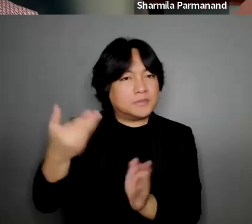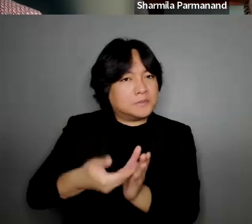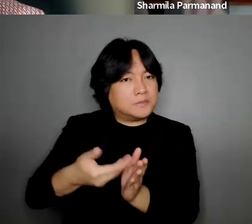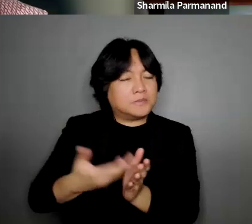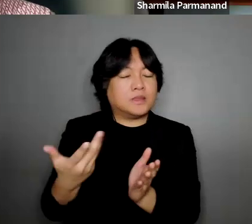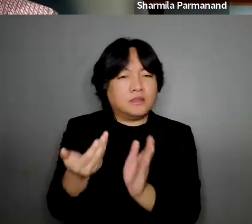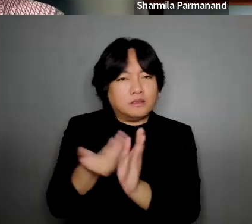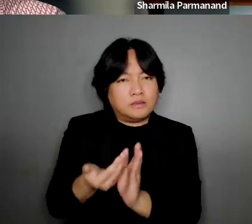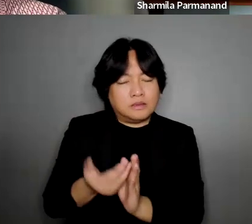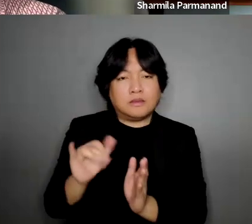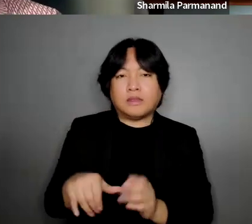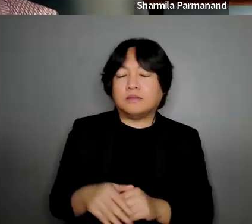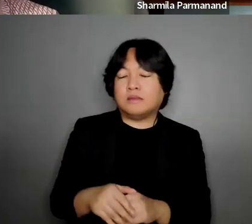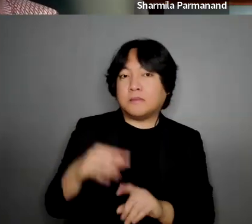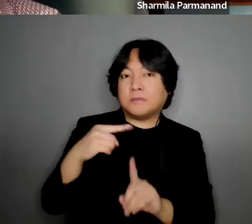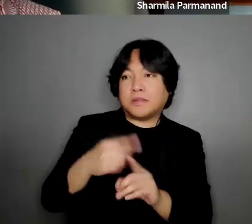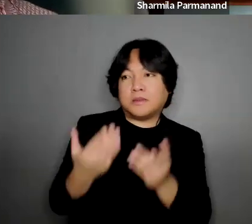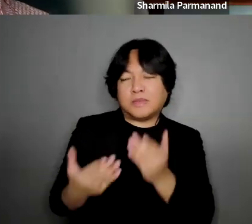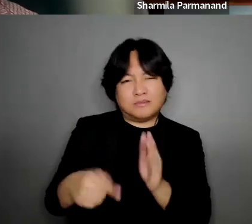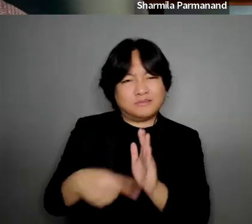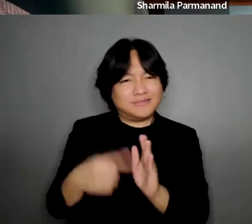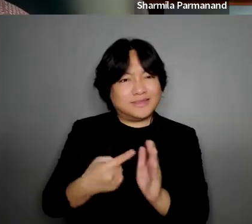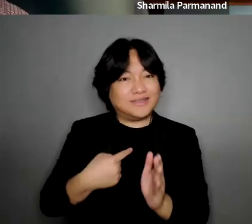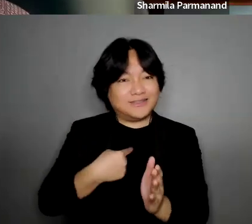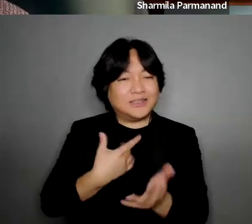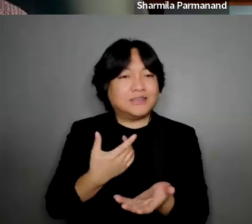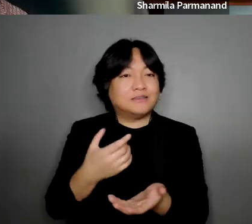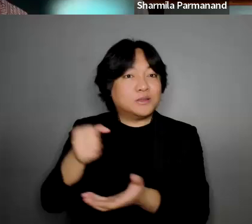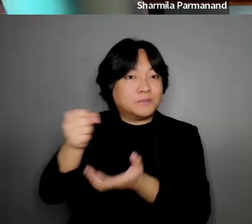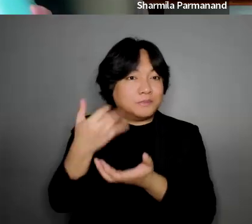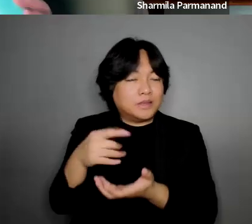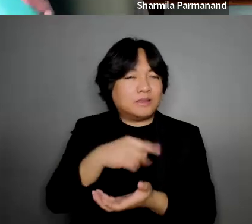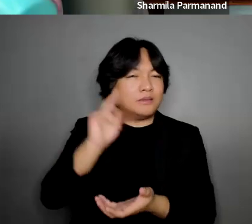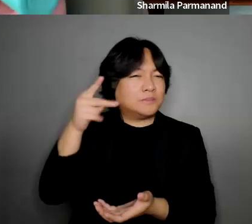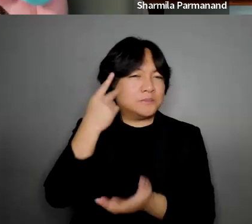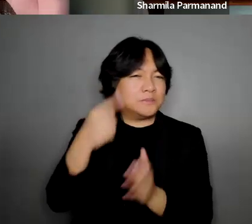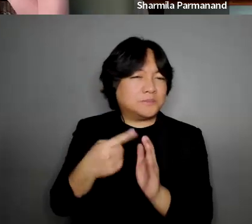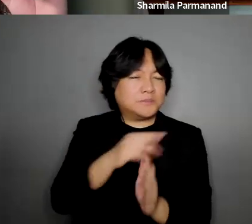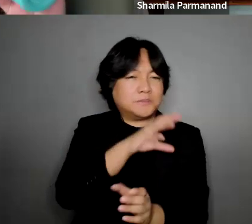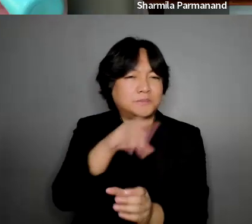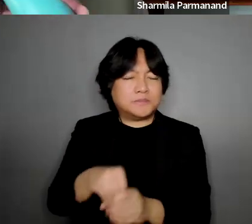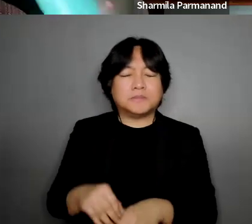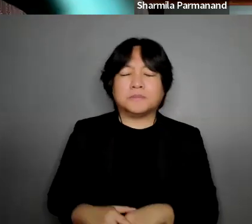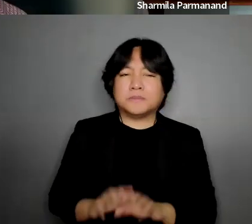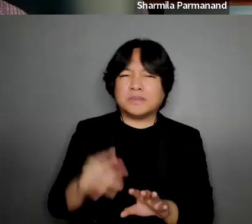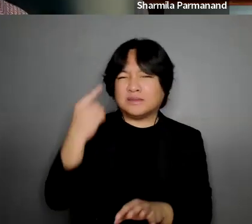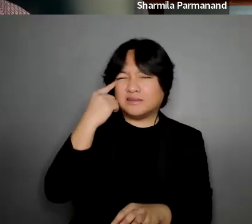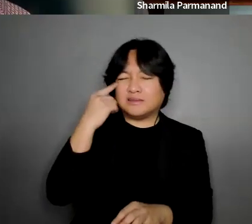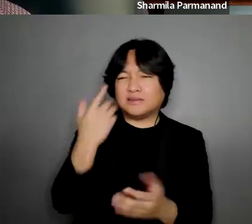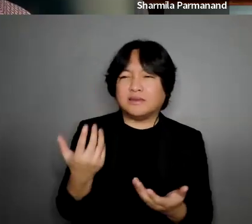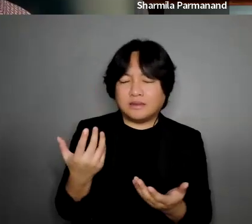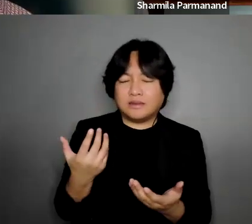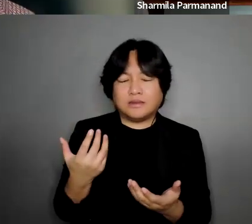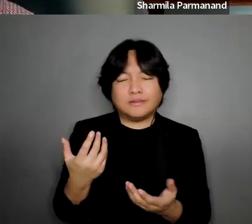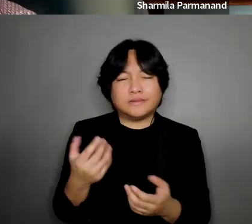pag na-depoliticize siya. And finally, I think there's no way around it.